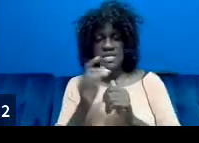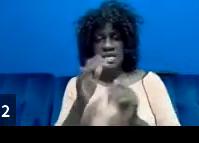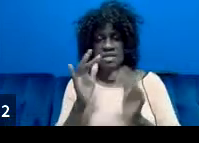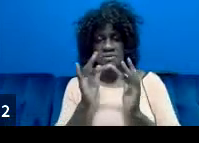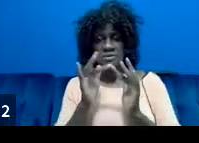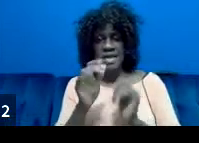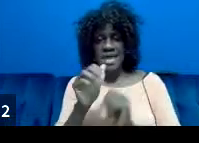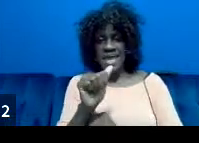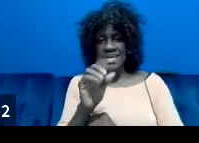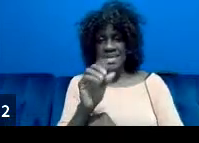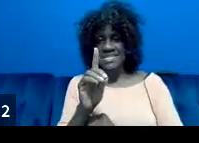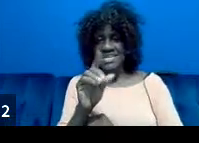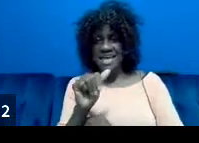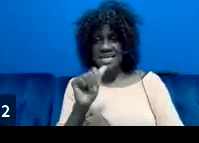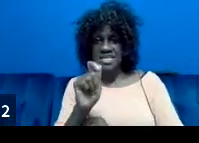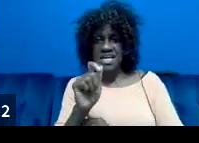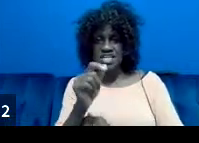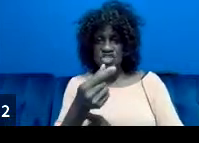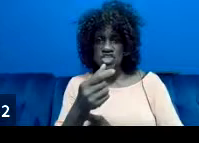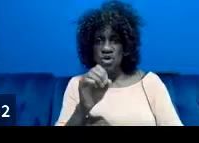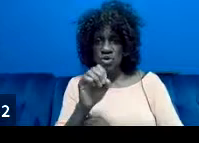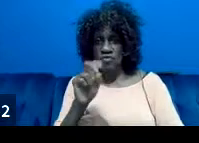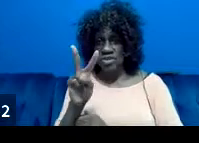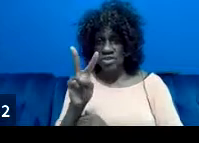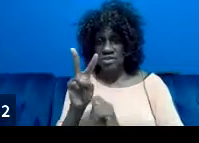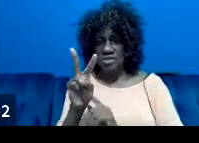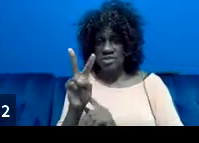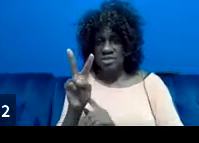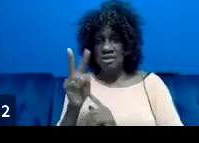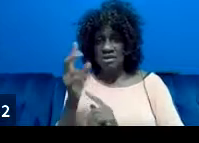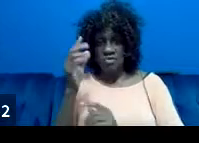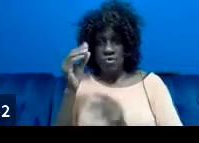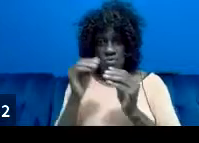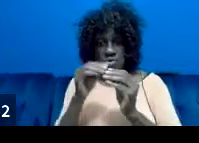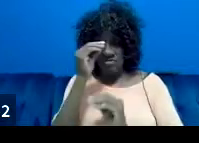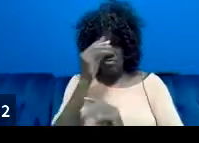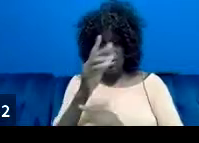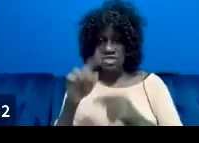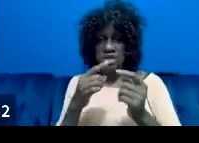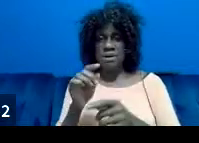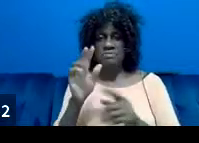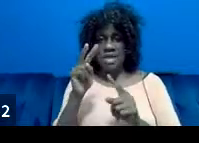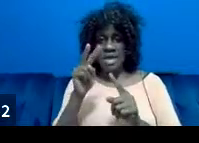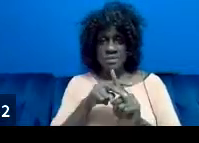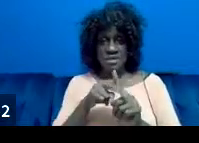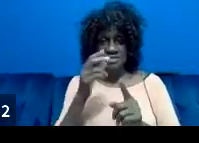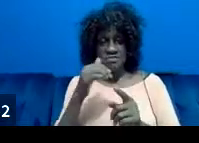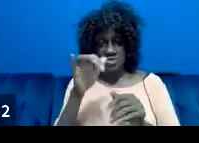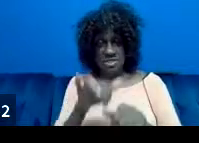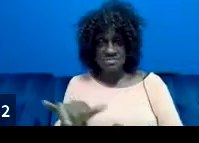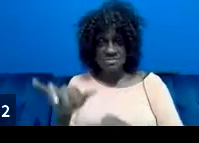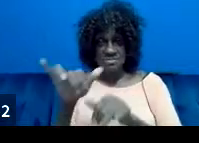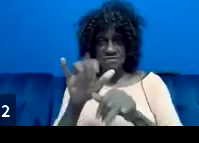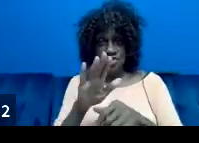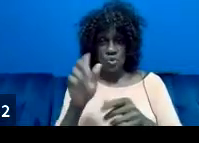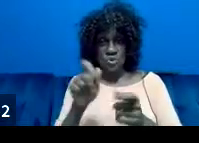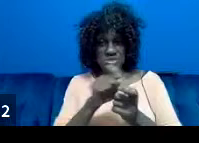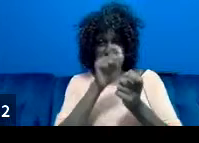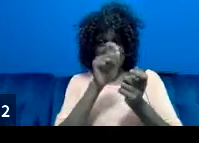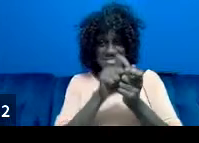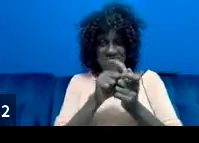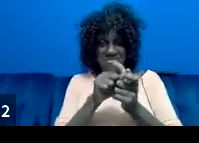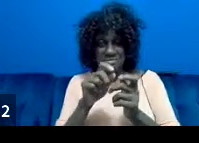at ada.gov for further information about the application of the standard to your specific facility